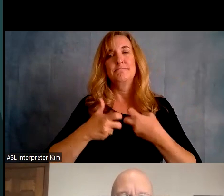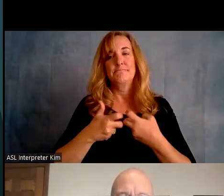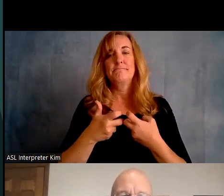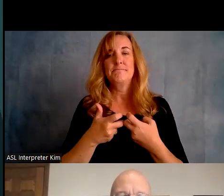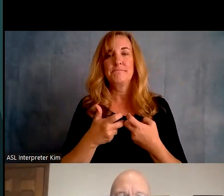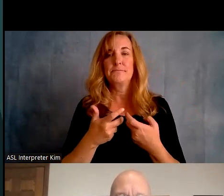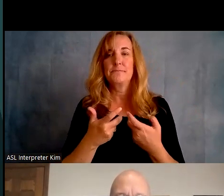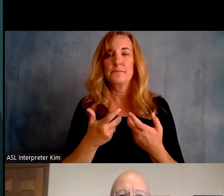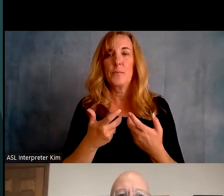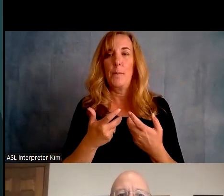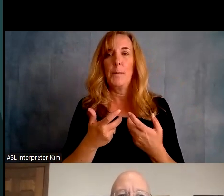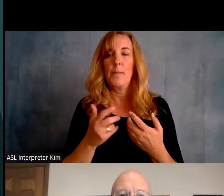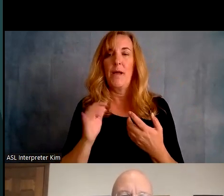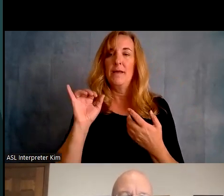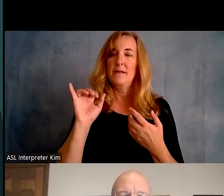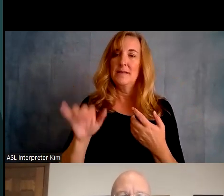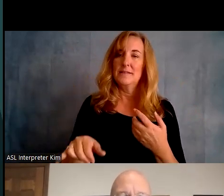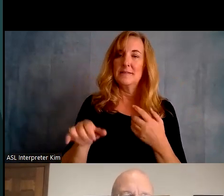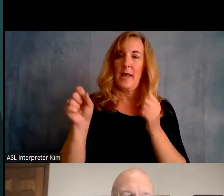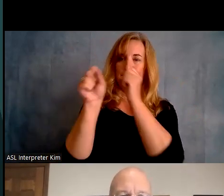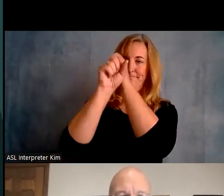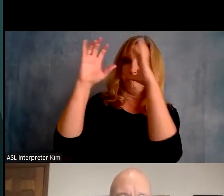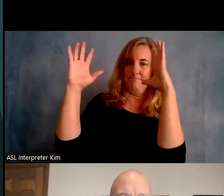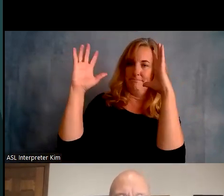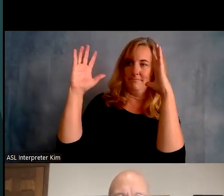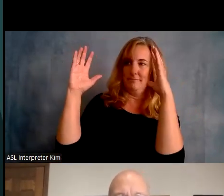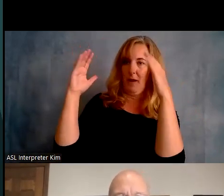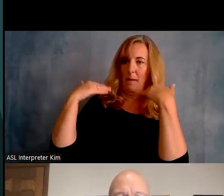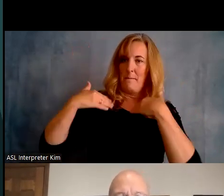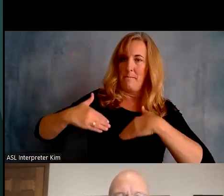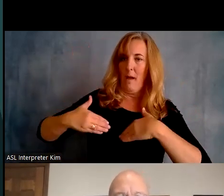these particular visions of the body, mind,